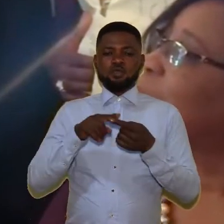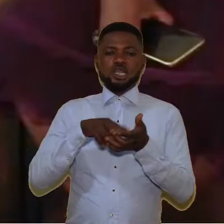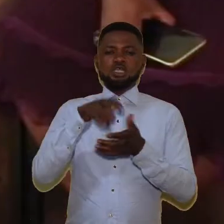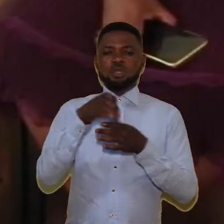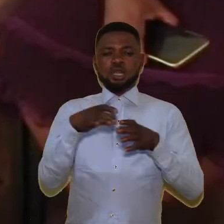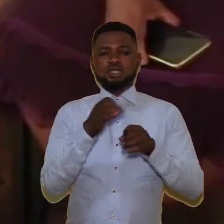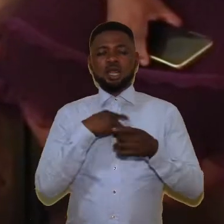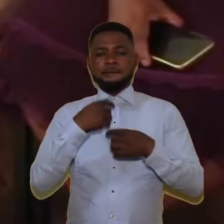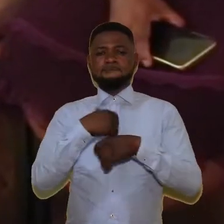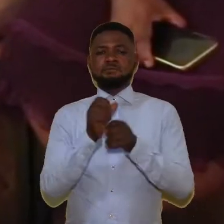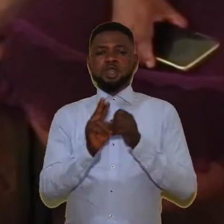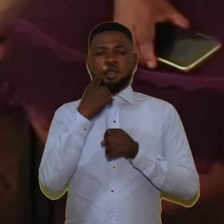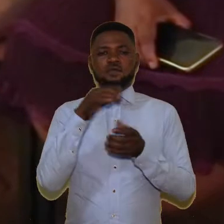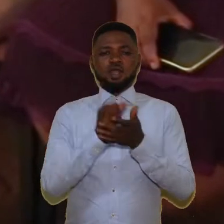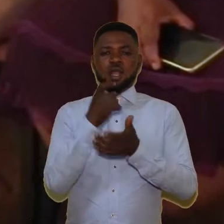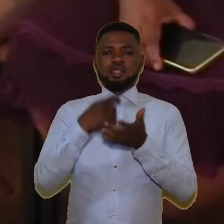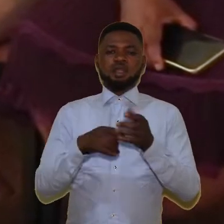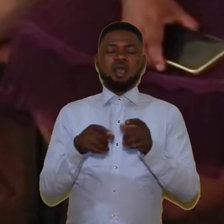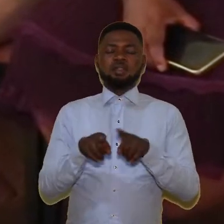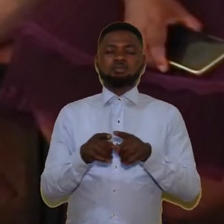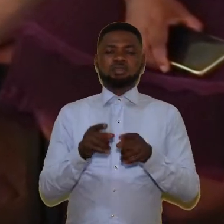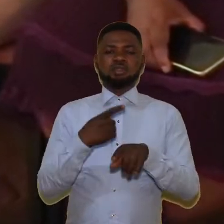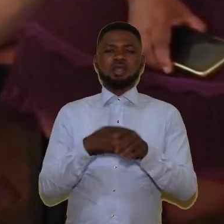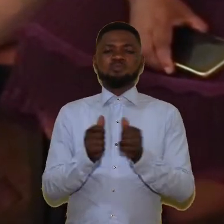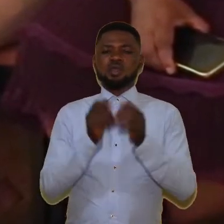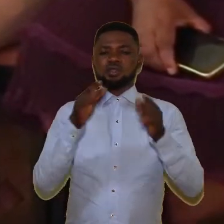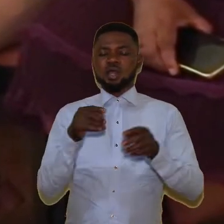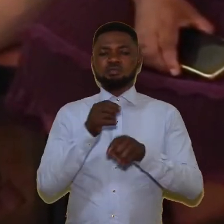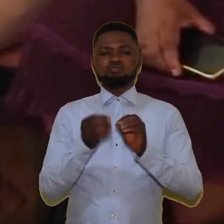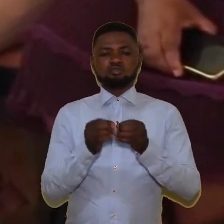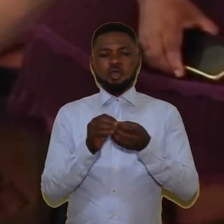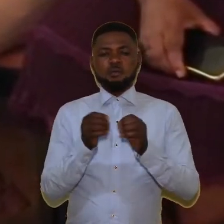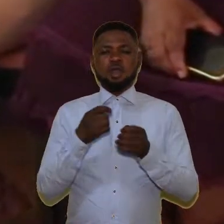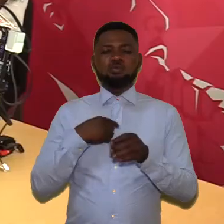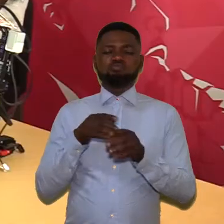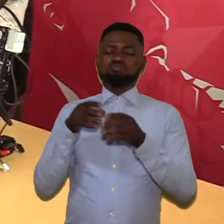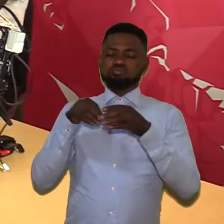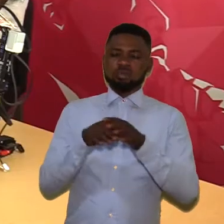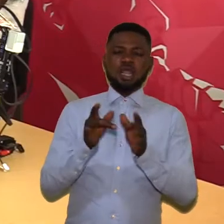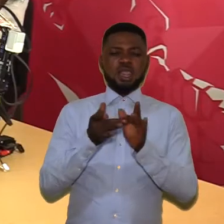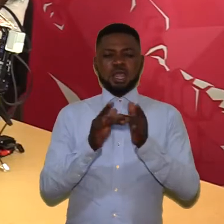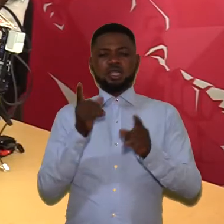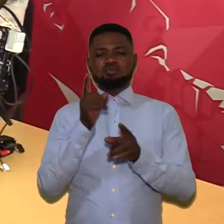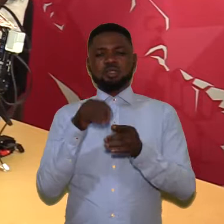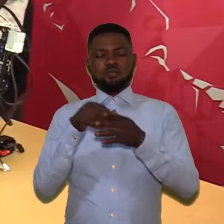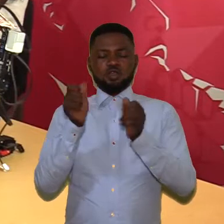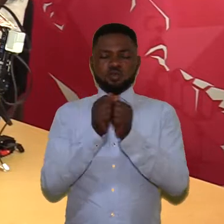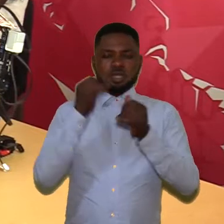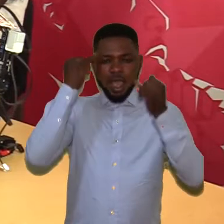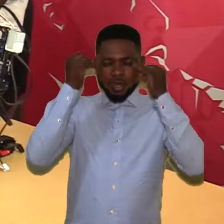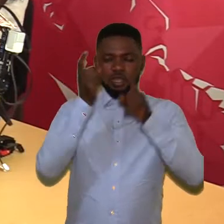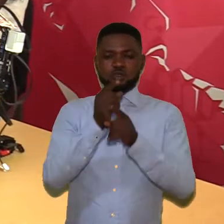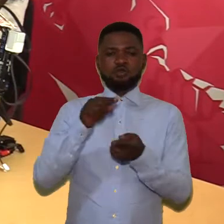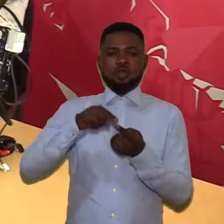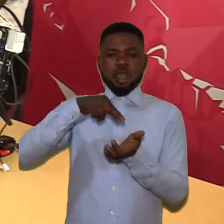tests, which we had to make up for. Times without numbers, we have slept in the school laboratory, surfed the internet for ideas just to represent Nigeria in